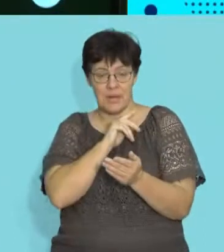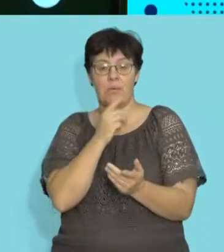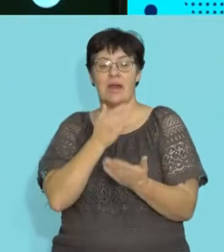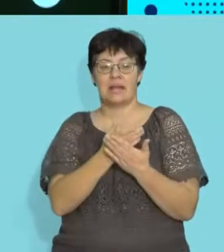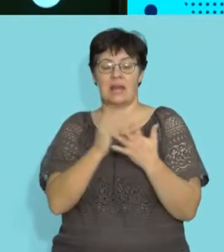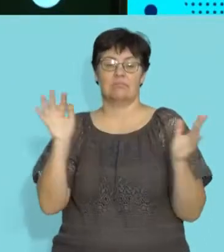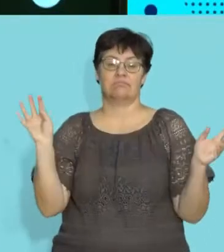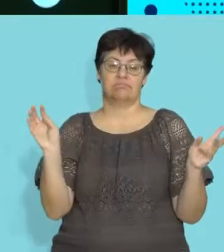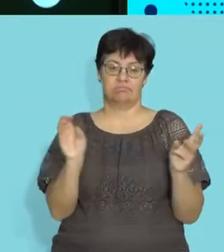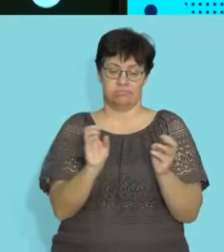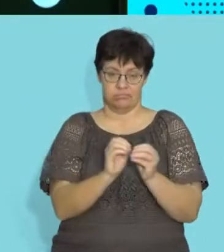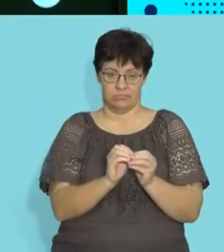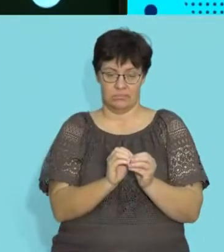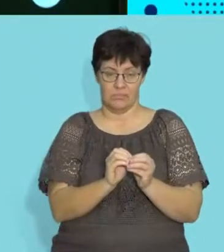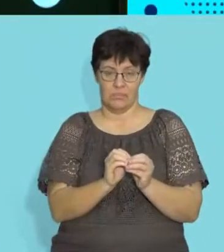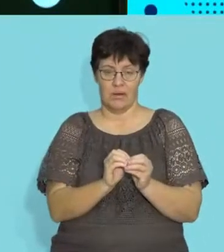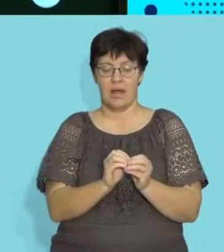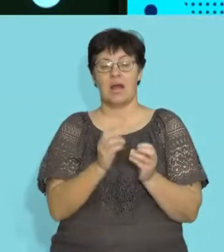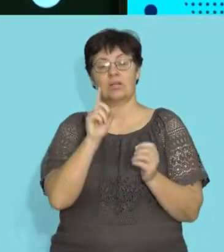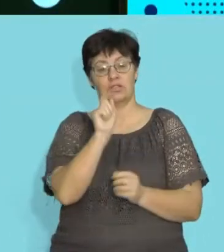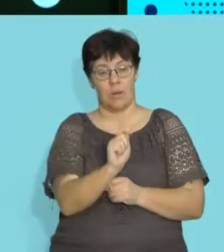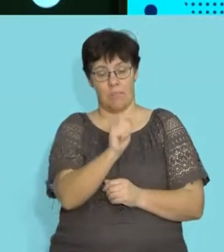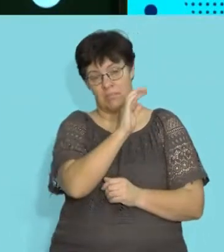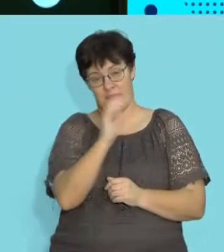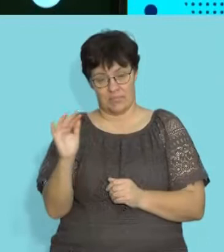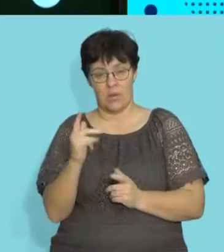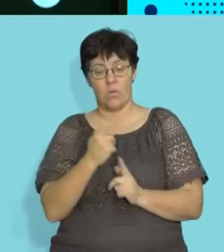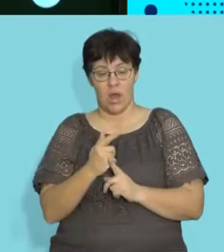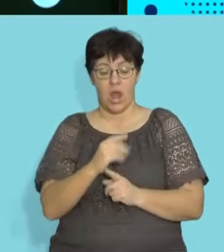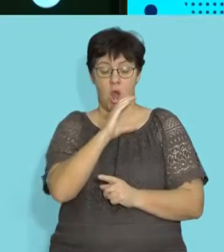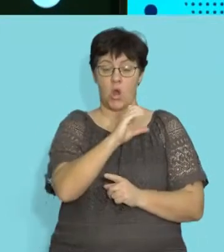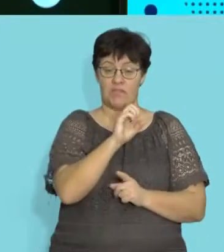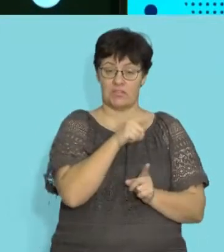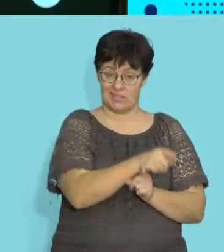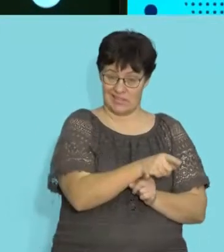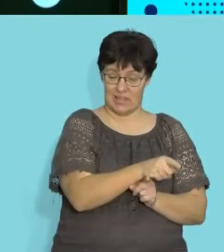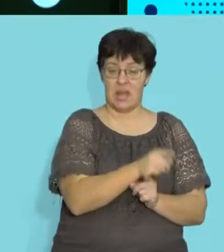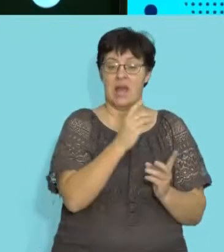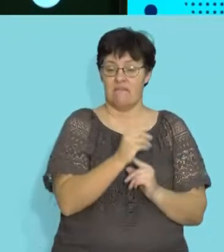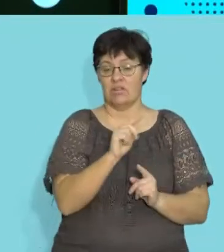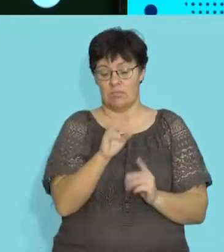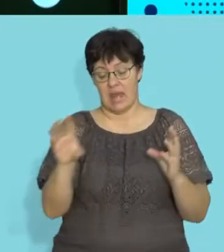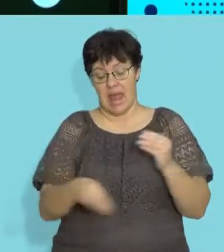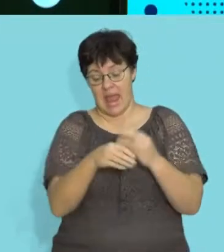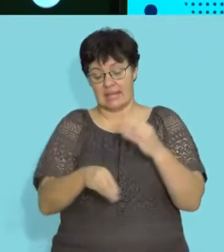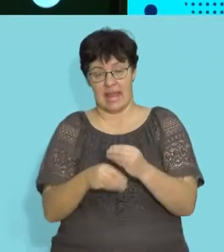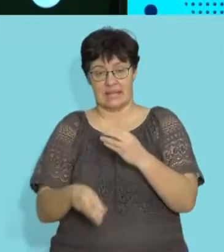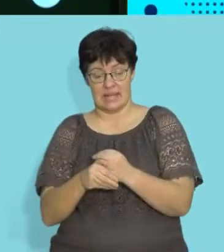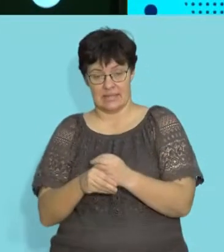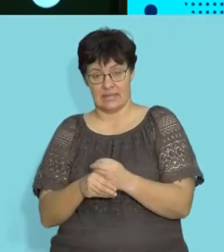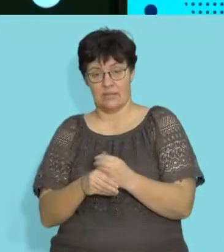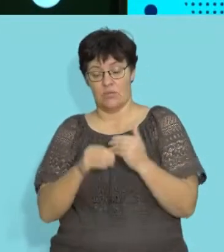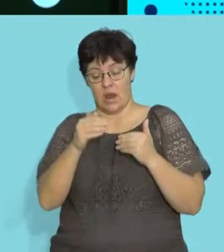can calculate the sum of infinite terms, because convergent series have terms when added together